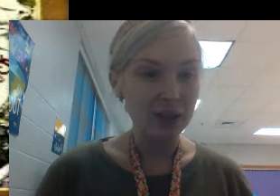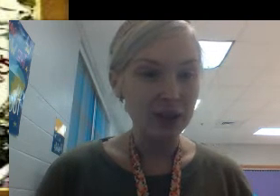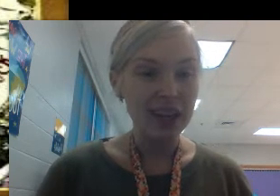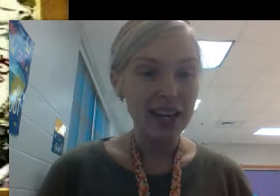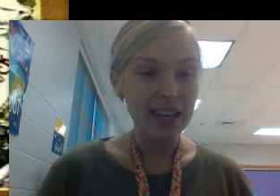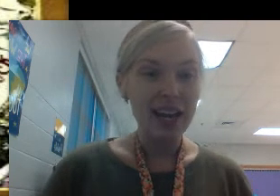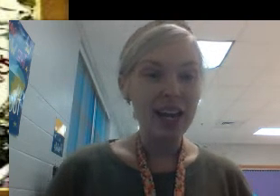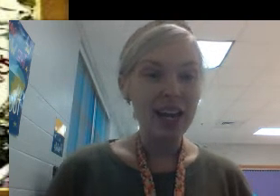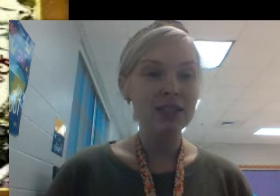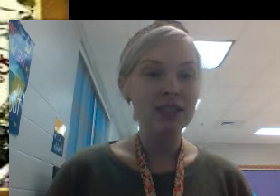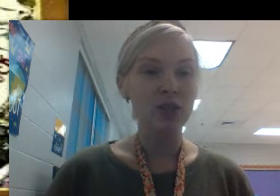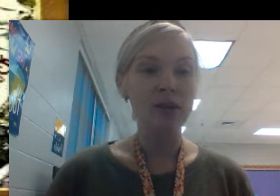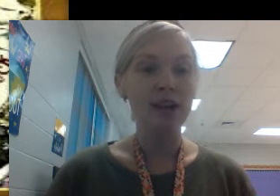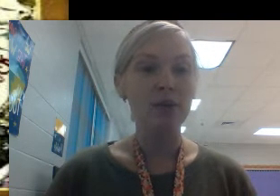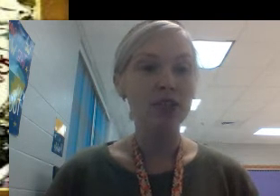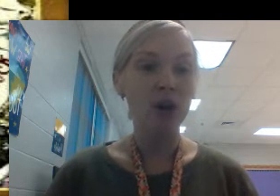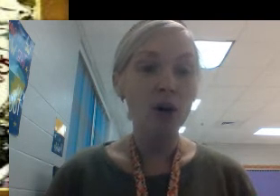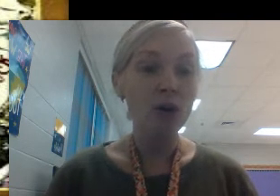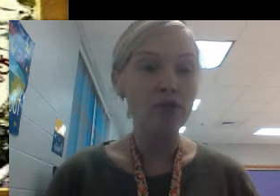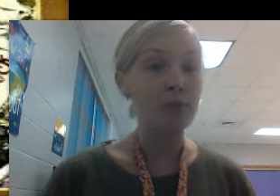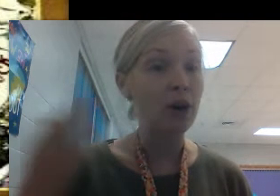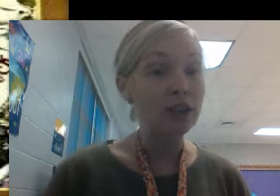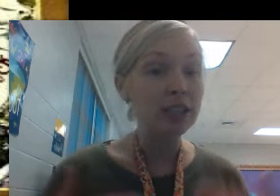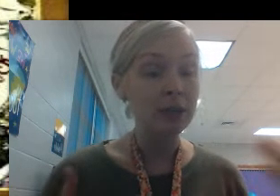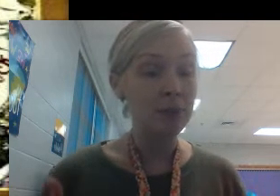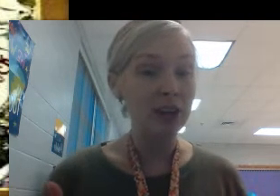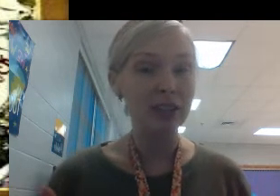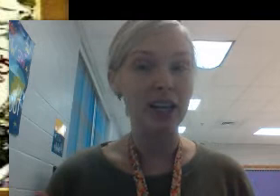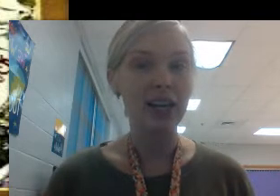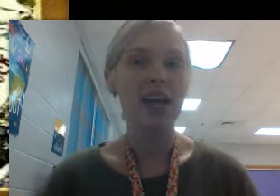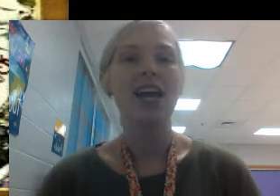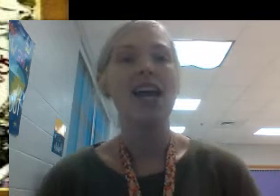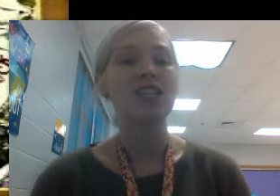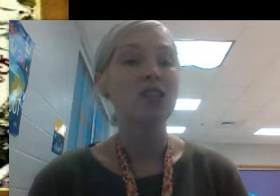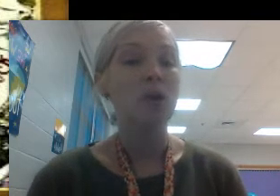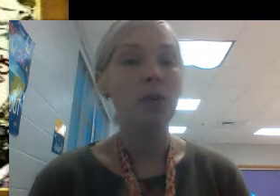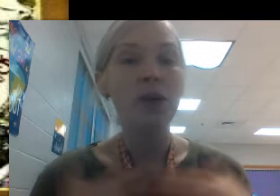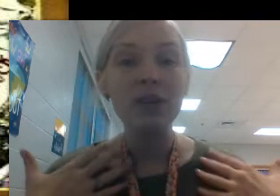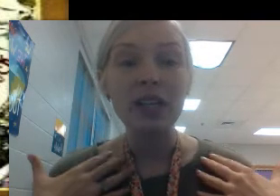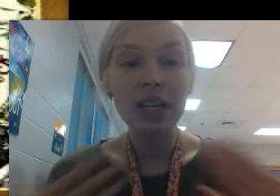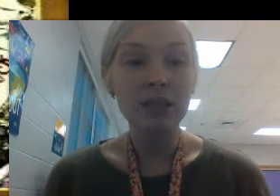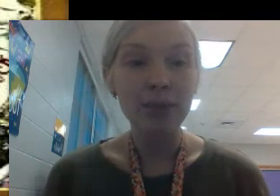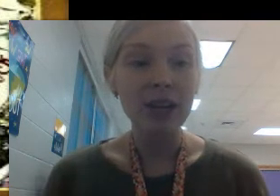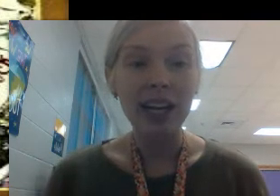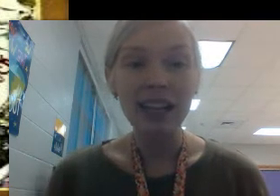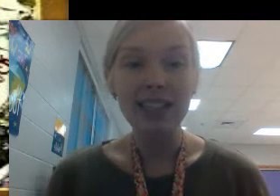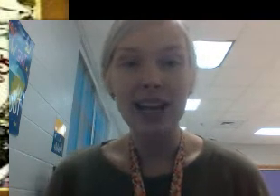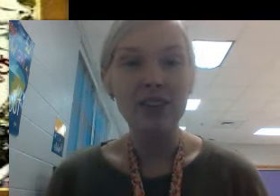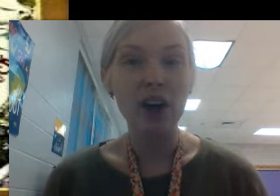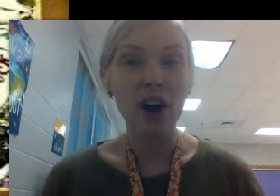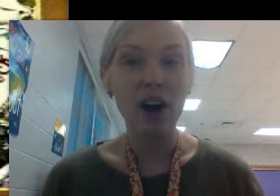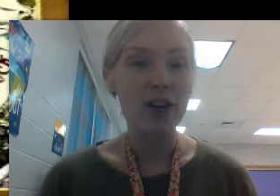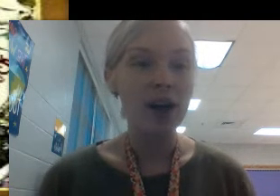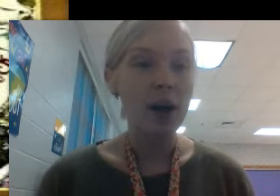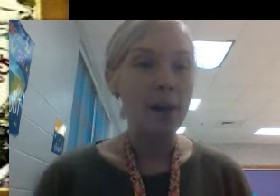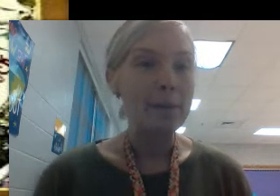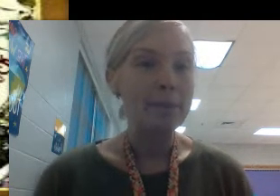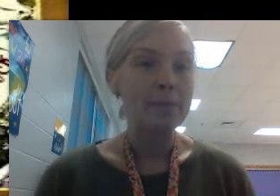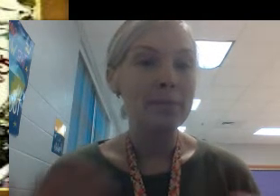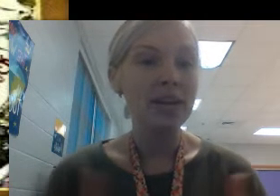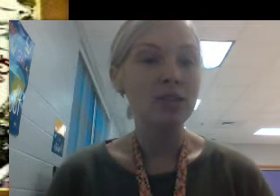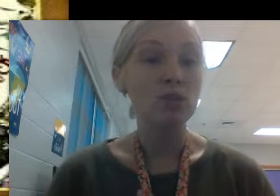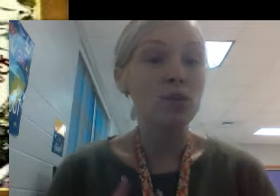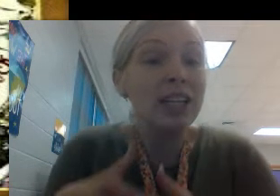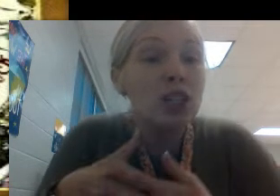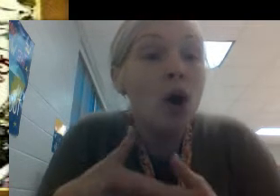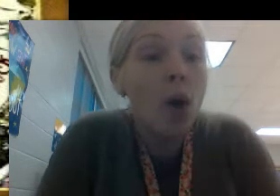down story. It was a story that was told from person to person. And so when we read this book, it doesn't have an author,